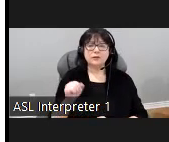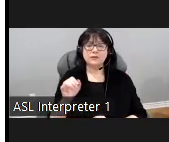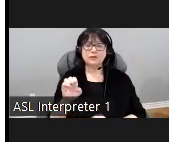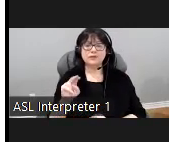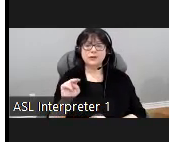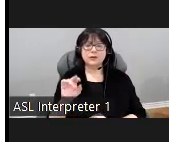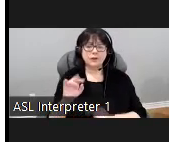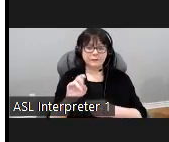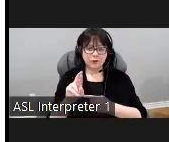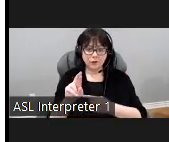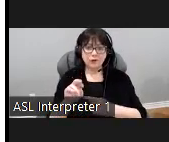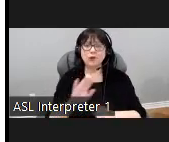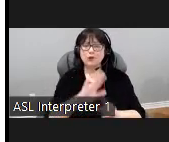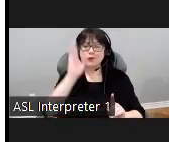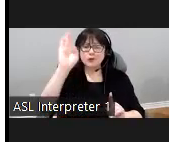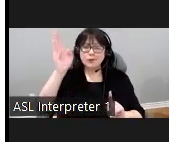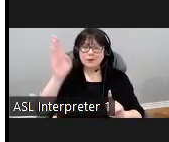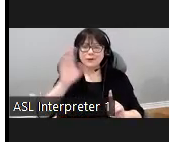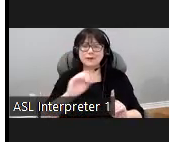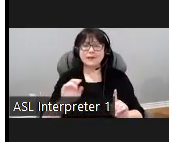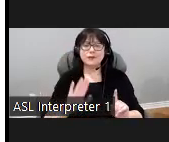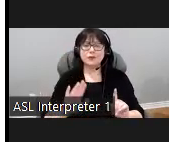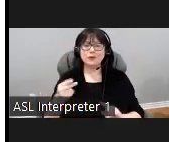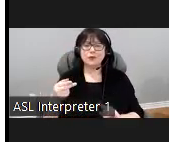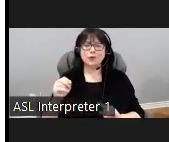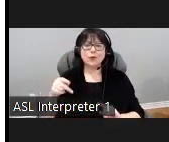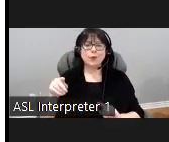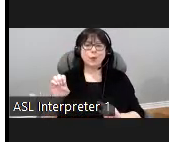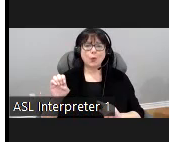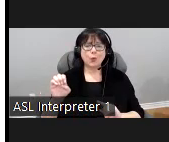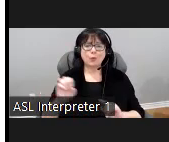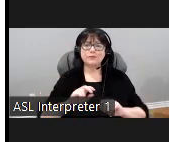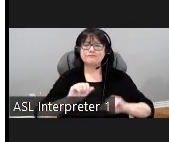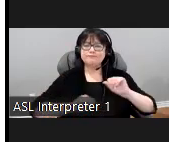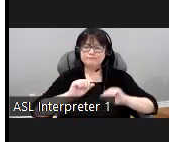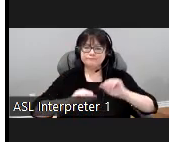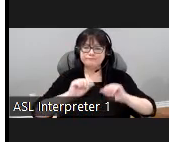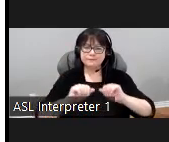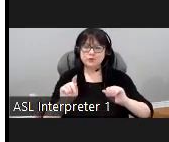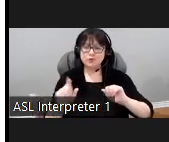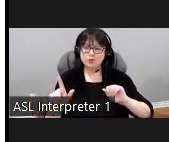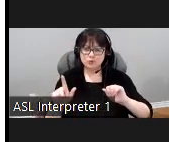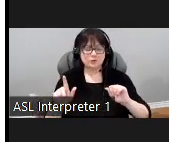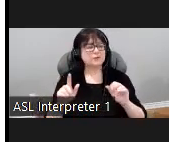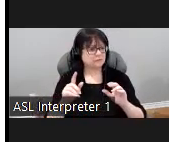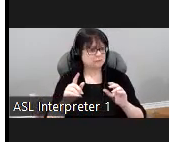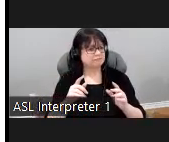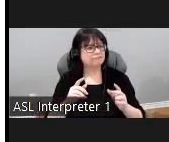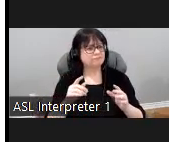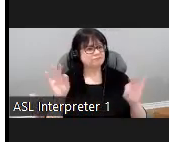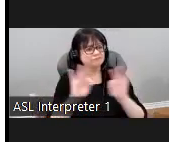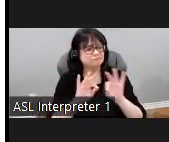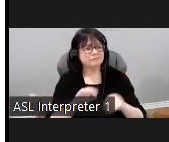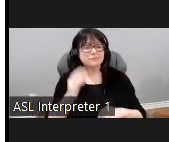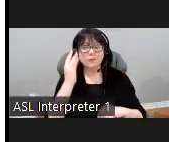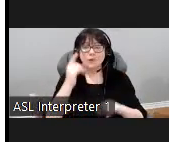that's coming, the HOPE tool, because understanding the different risk factors, particular to age groups,